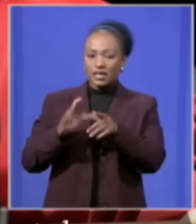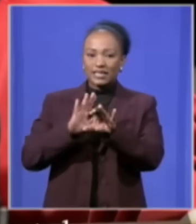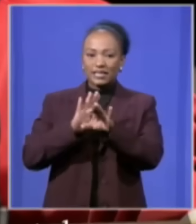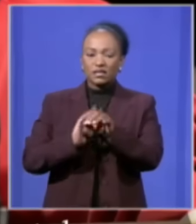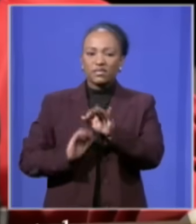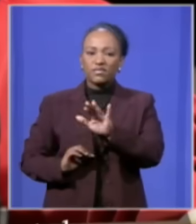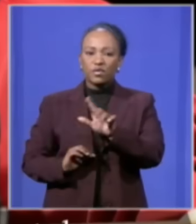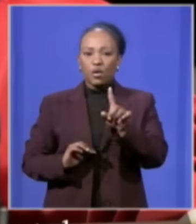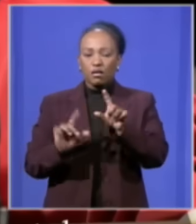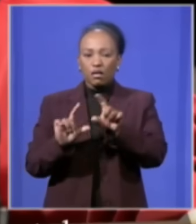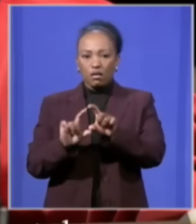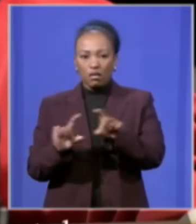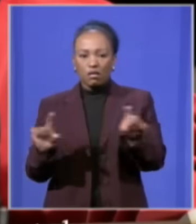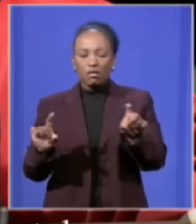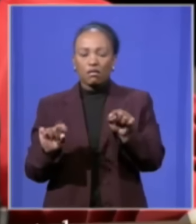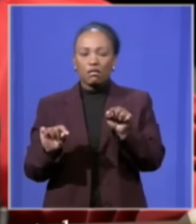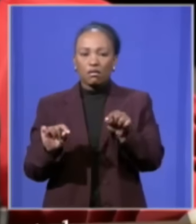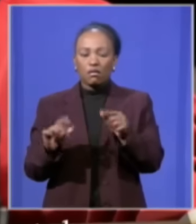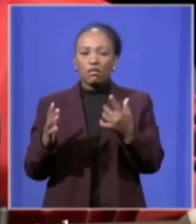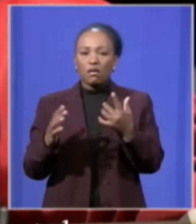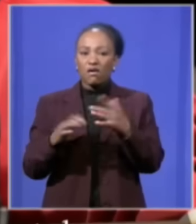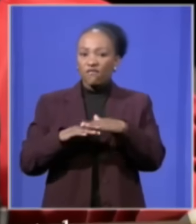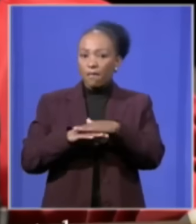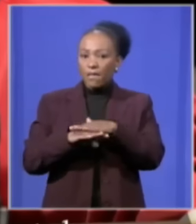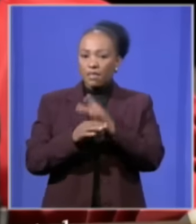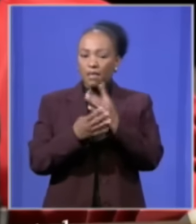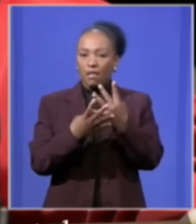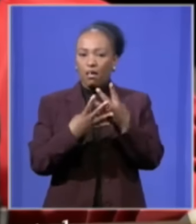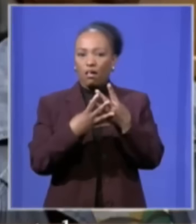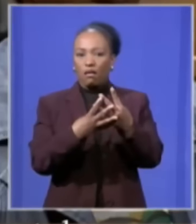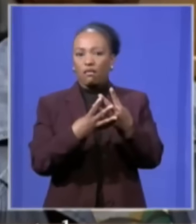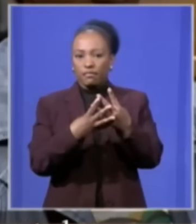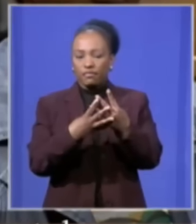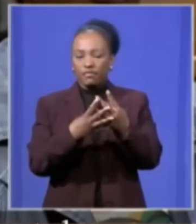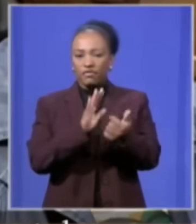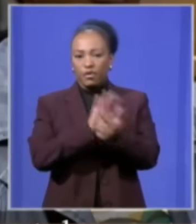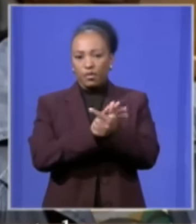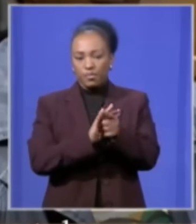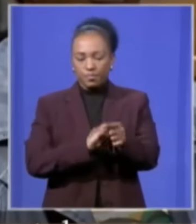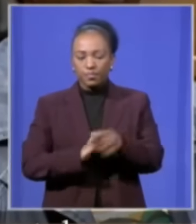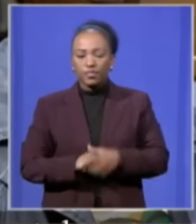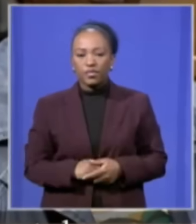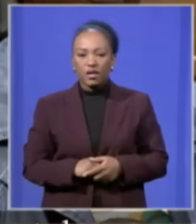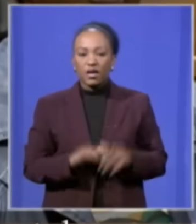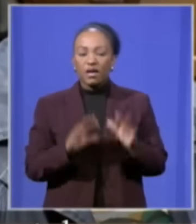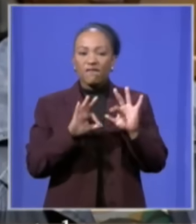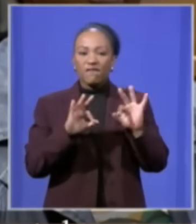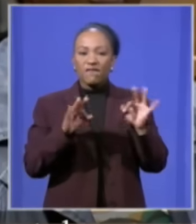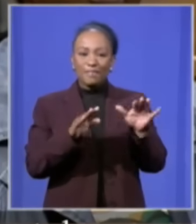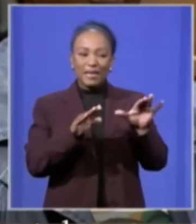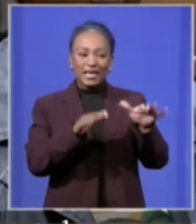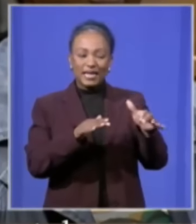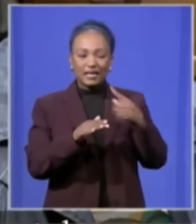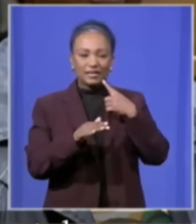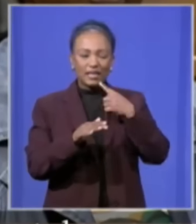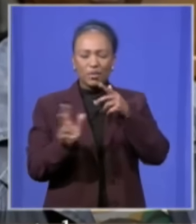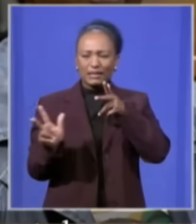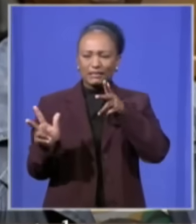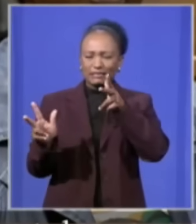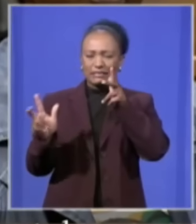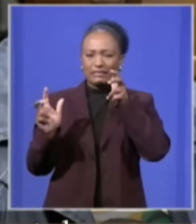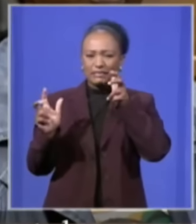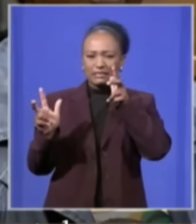51 subsection 1 of the minimum sentence legislation. Balapa la ga Samane ba re go theeletša mmona molato wa polao